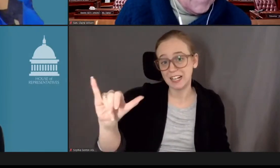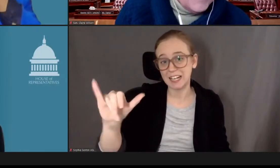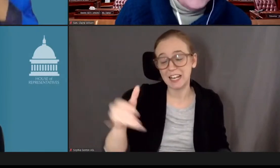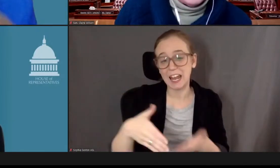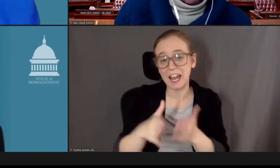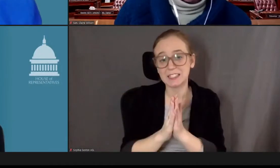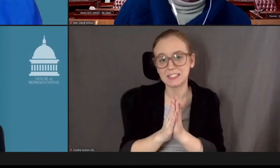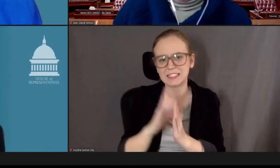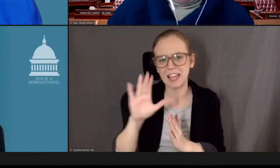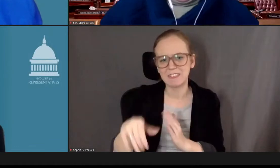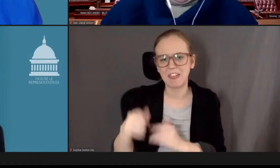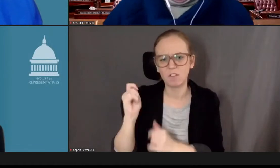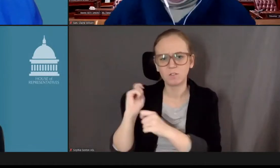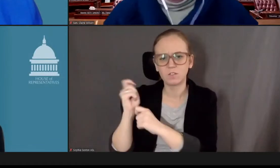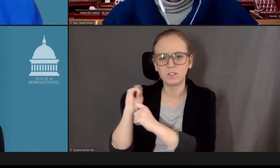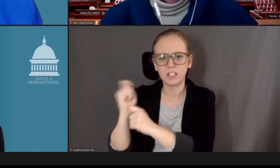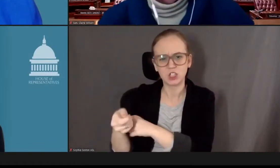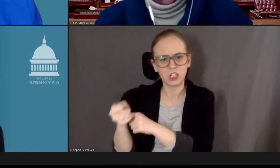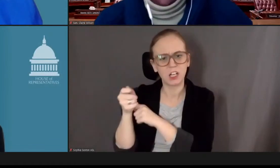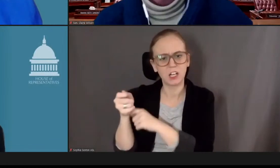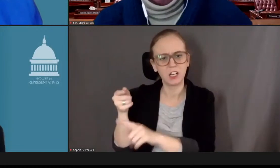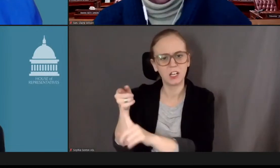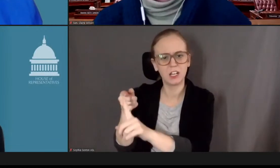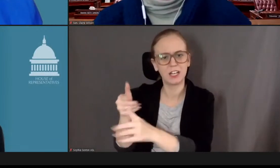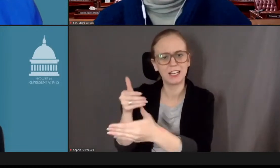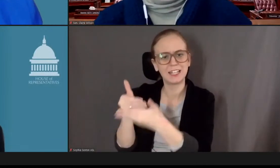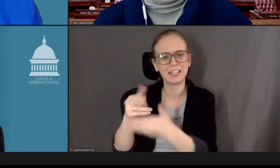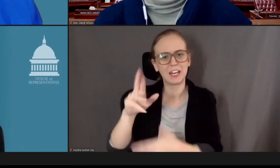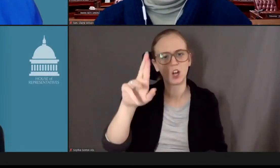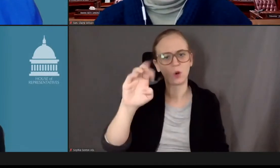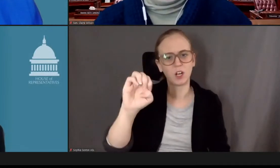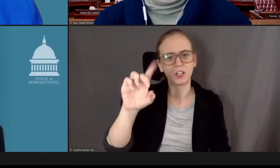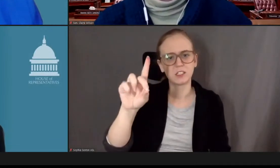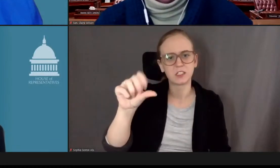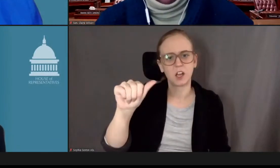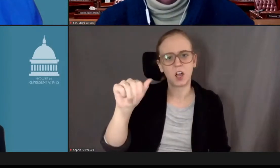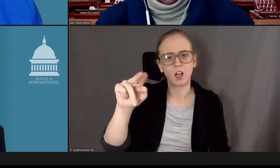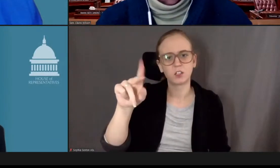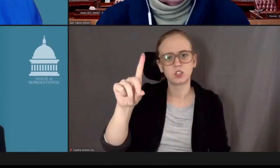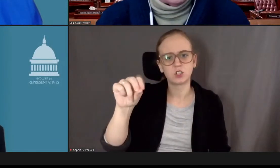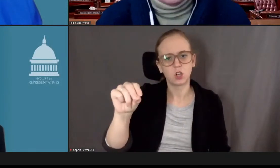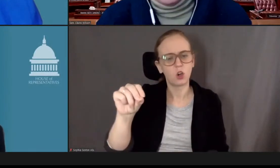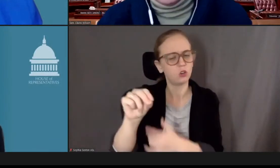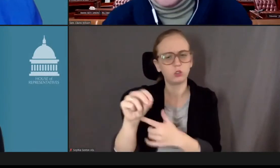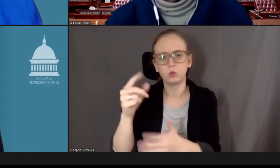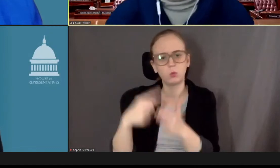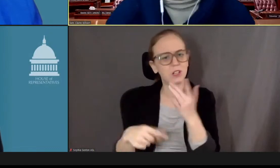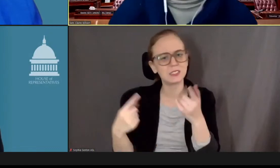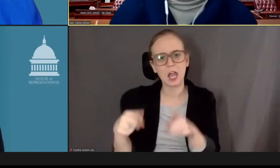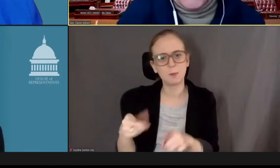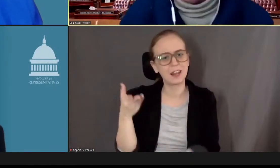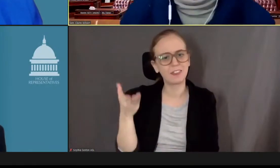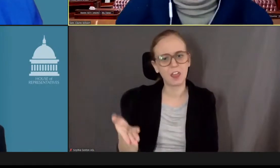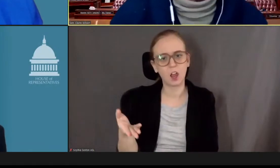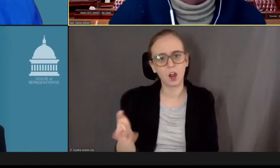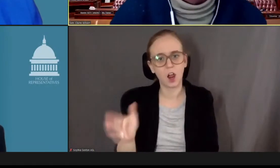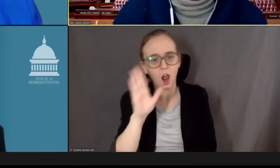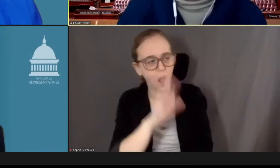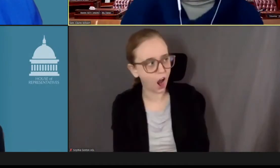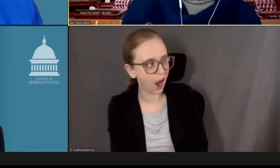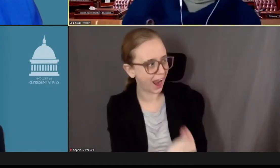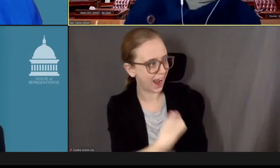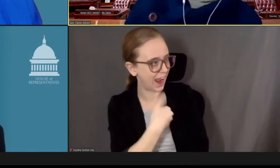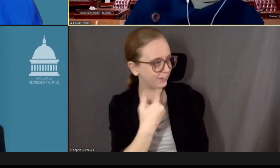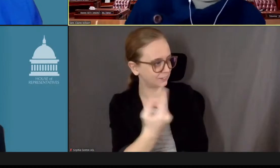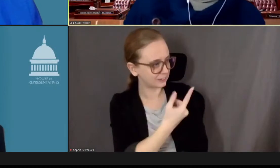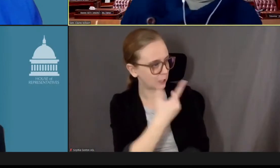pier down at Redondo? And I think, Senator Wilson, you might have something to say about that. I do have something to